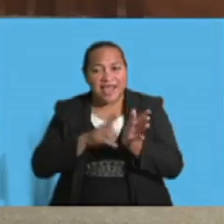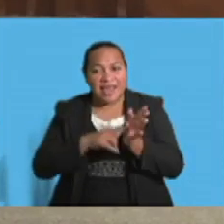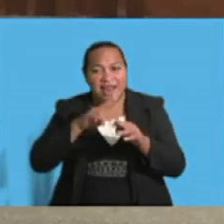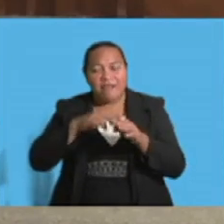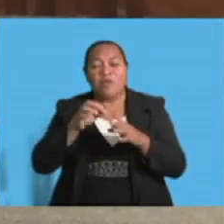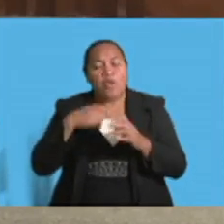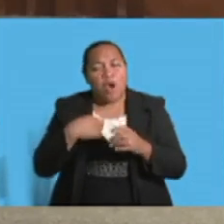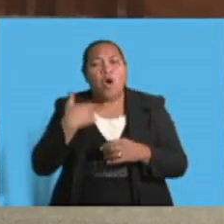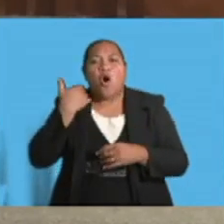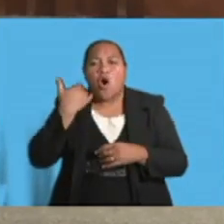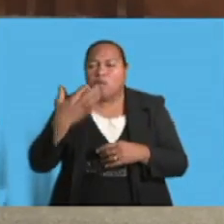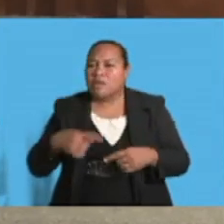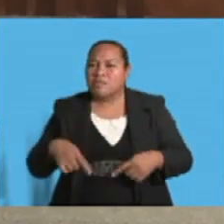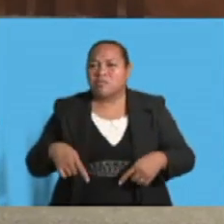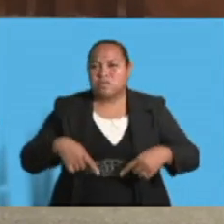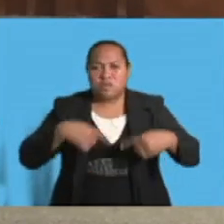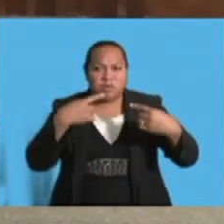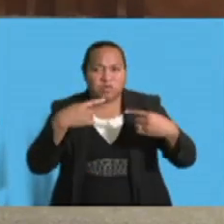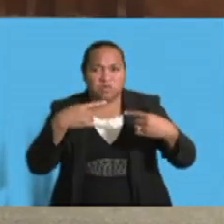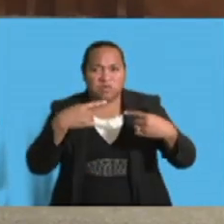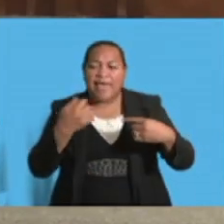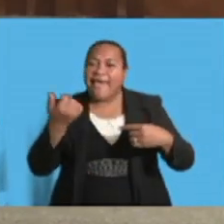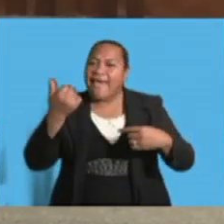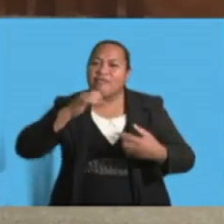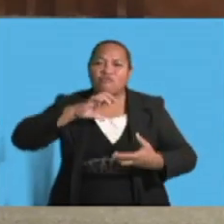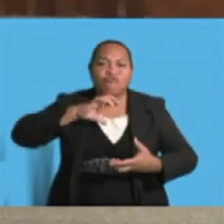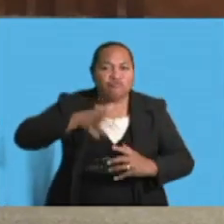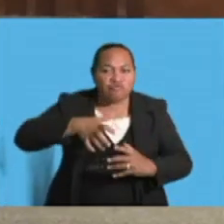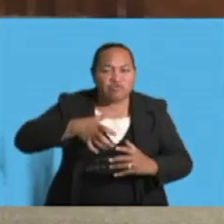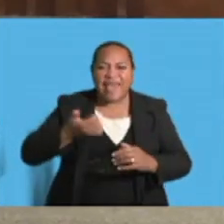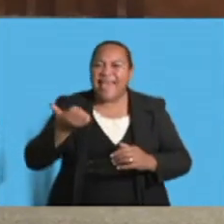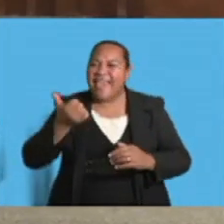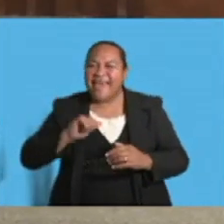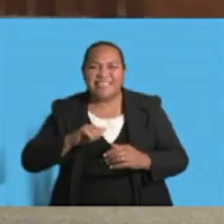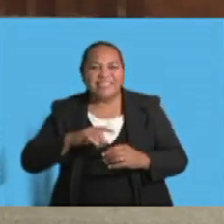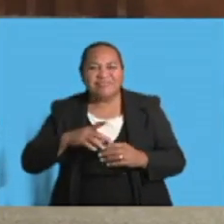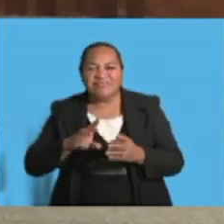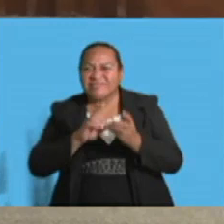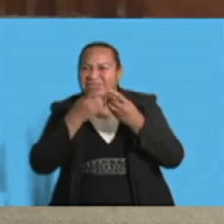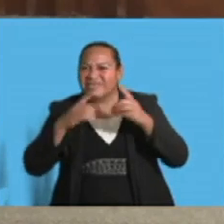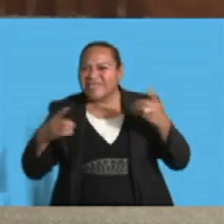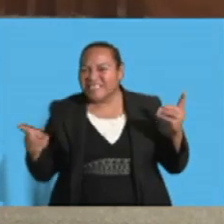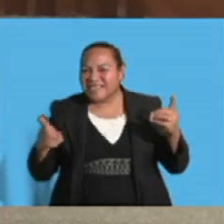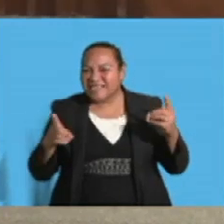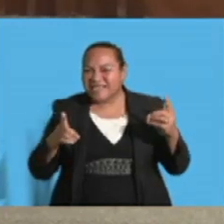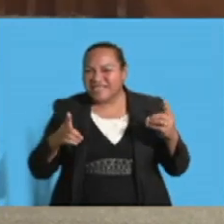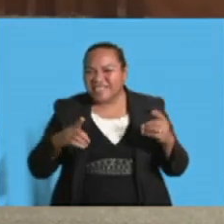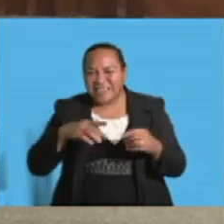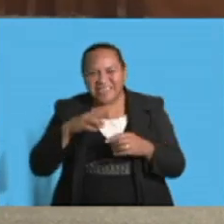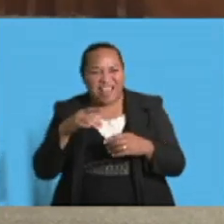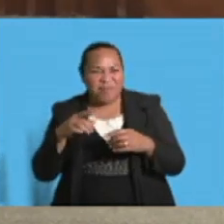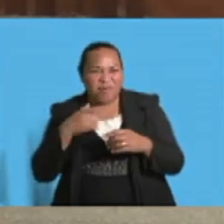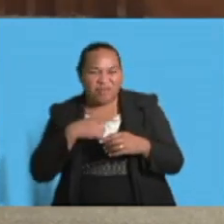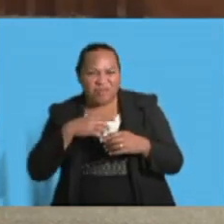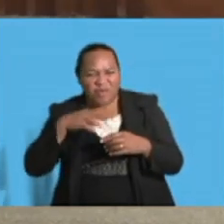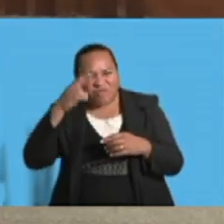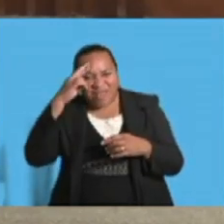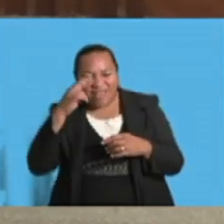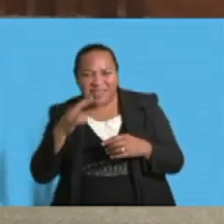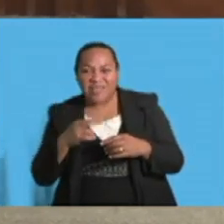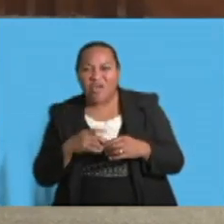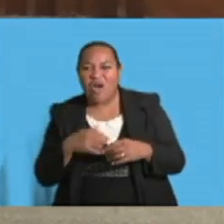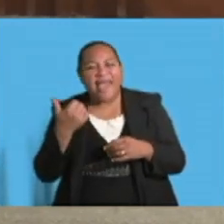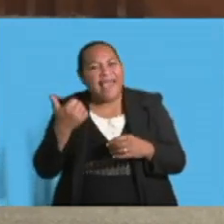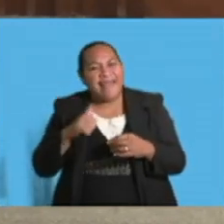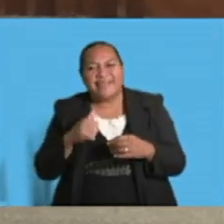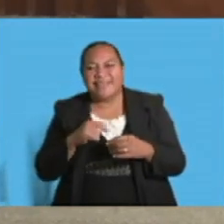opposed any coups, any form of racism, and any form of torture